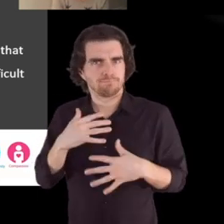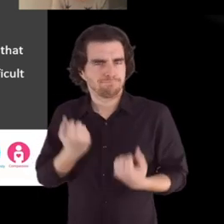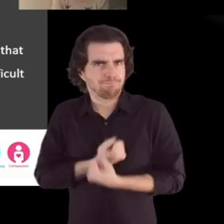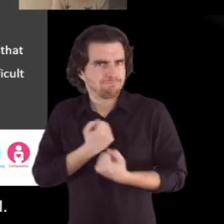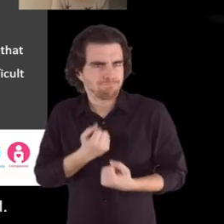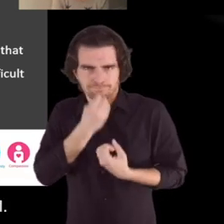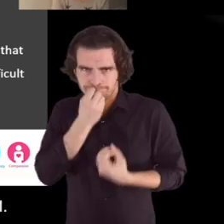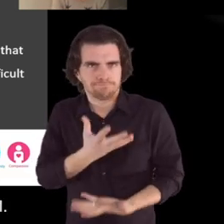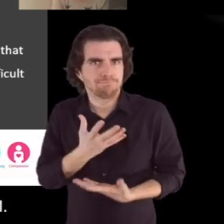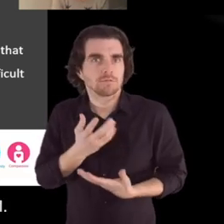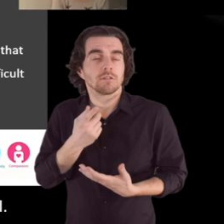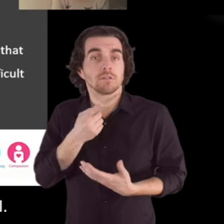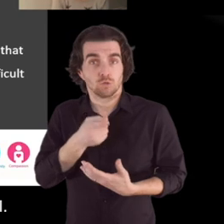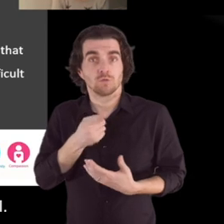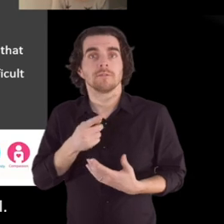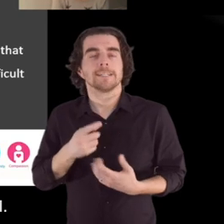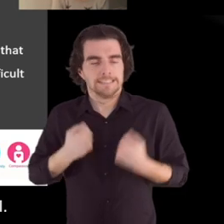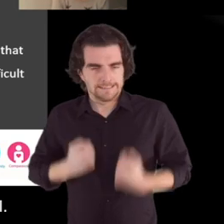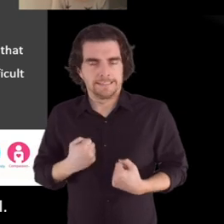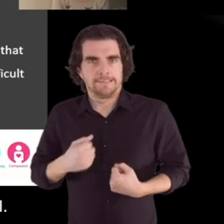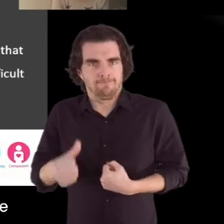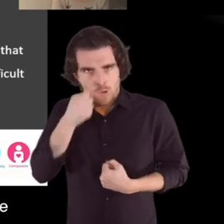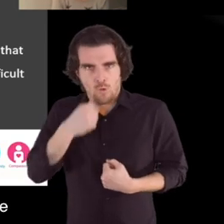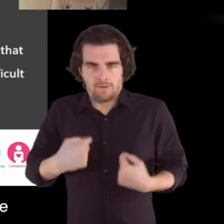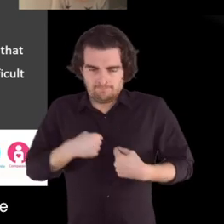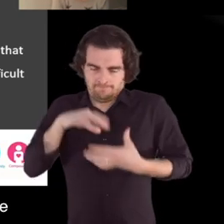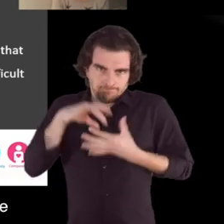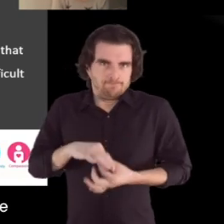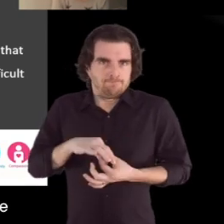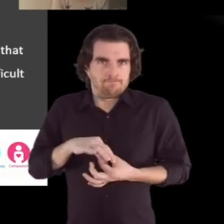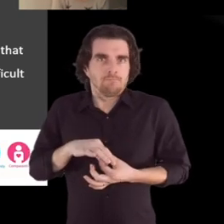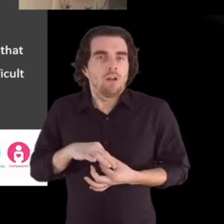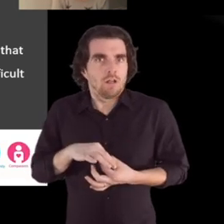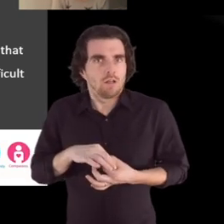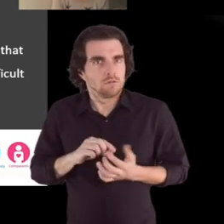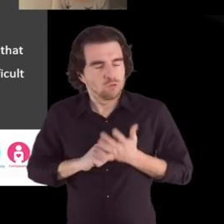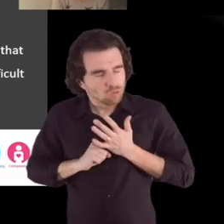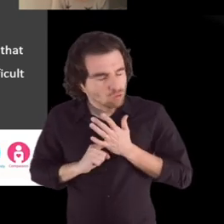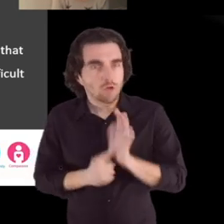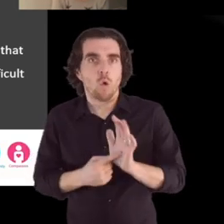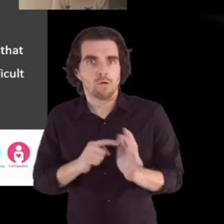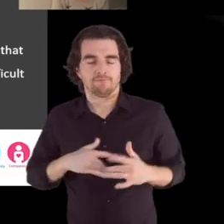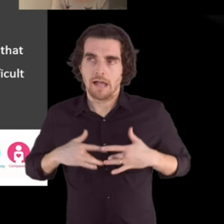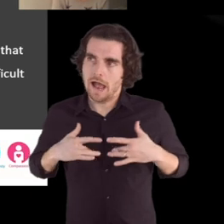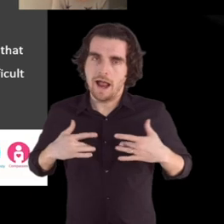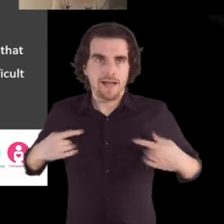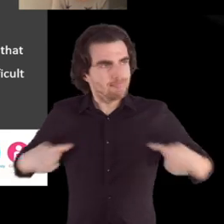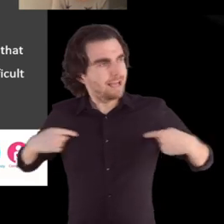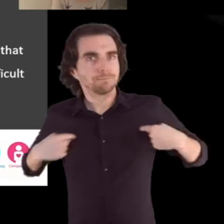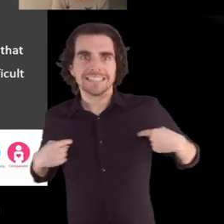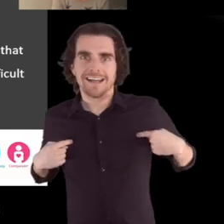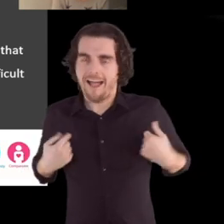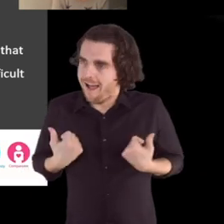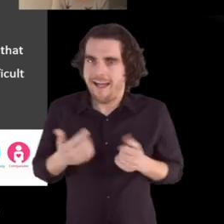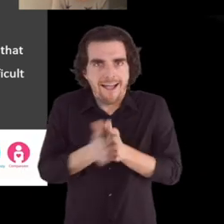completely different with this, and that's what makes it so powerful. So once you kind of are able to settle on a few core values that you really represent, you kind of feel